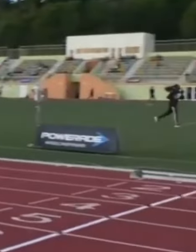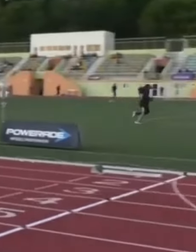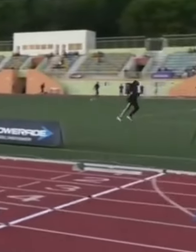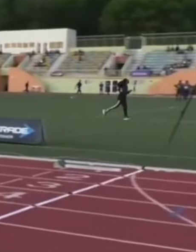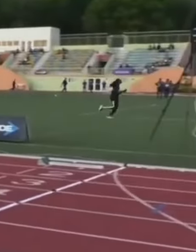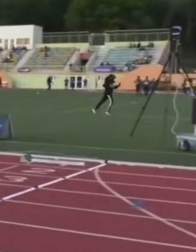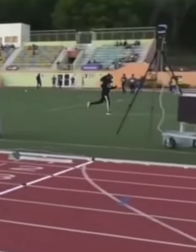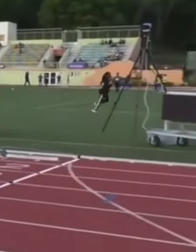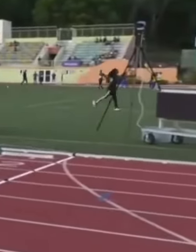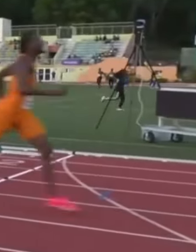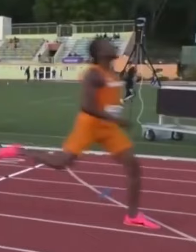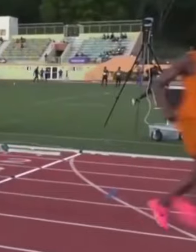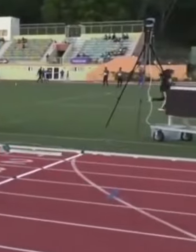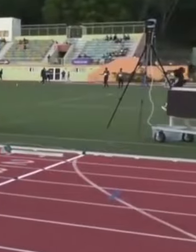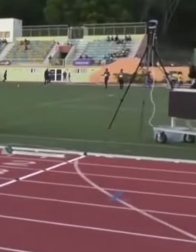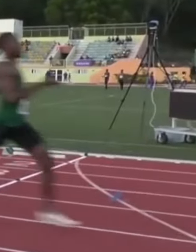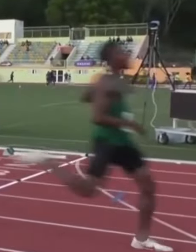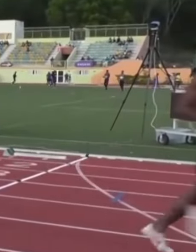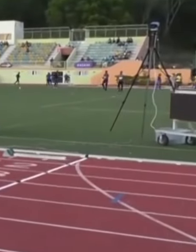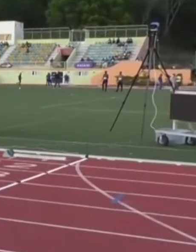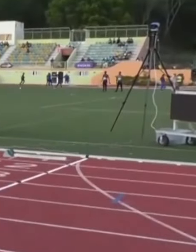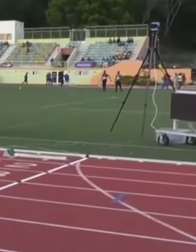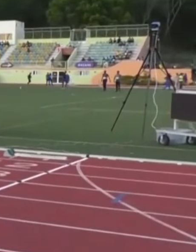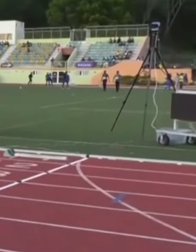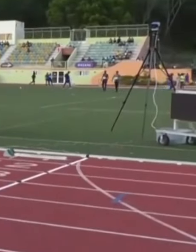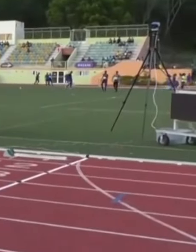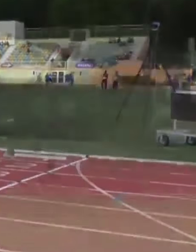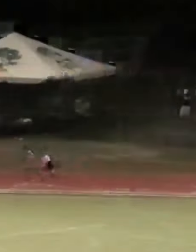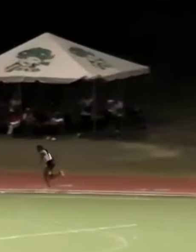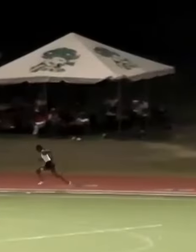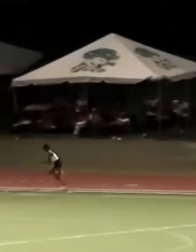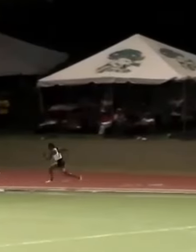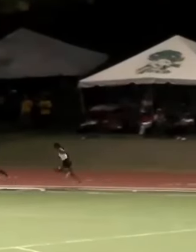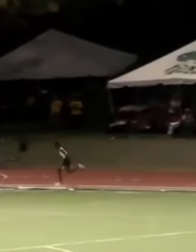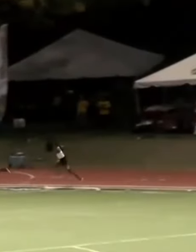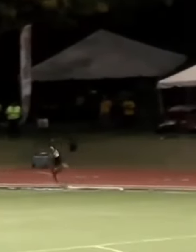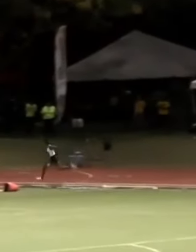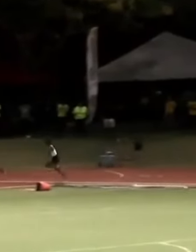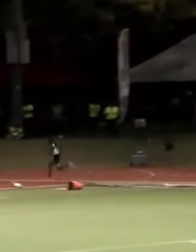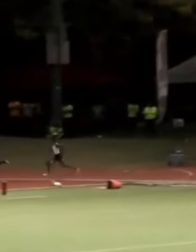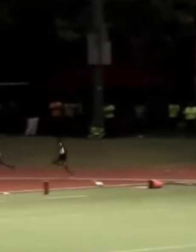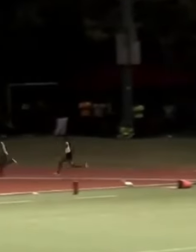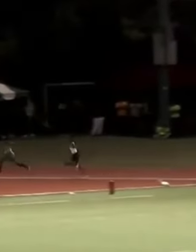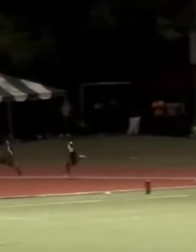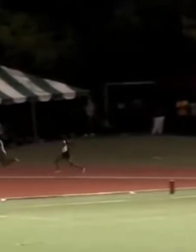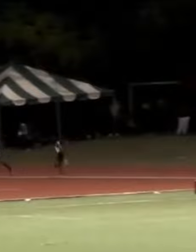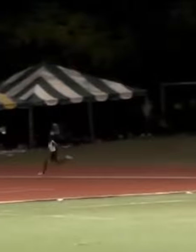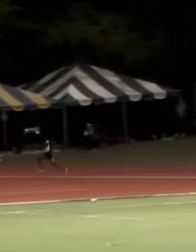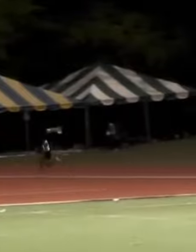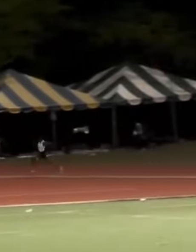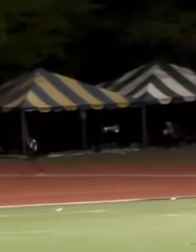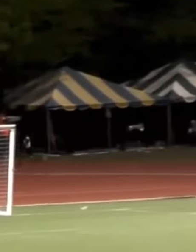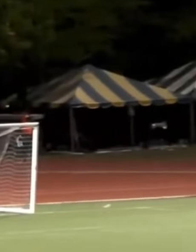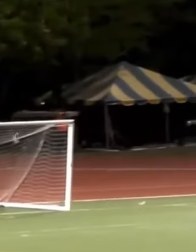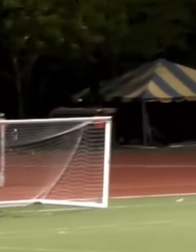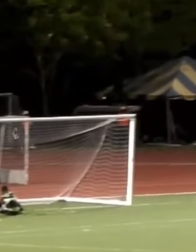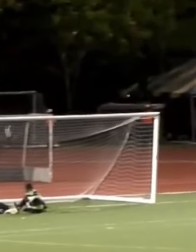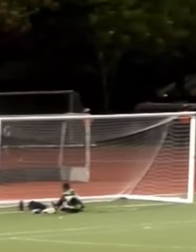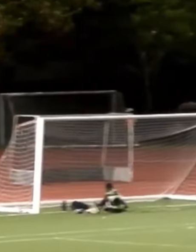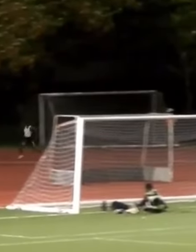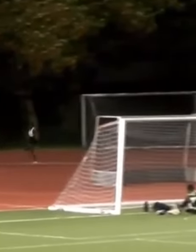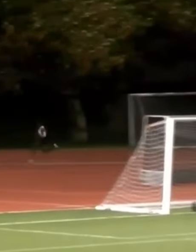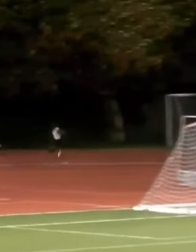of the records and qualifying, but still a commendable run. Let's switch to the 200 meters ladies. First, a full field of 8 fastest in